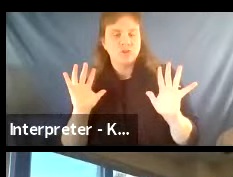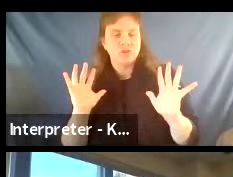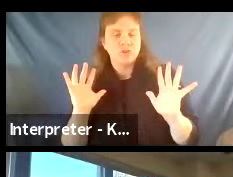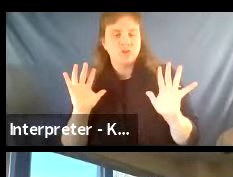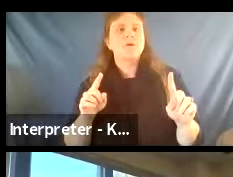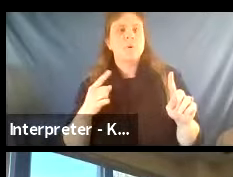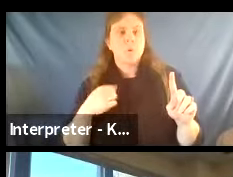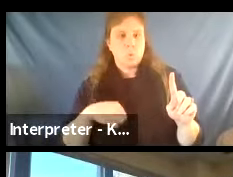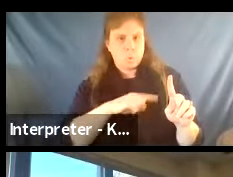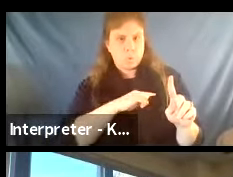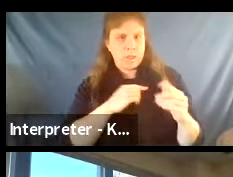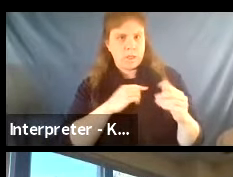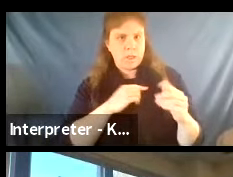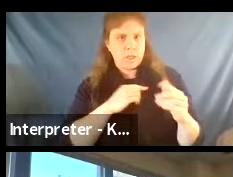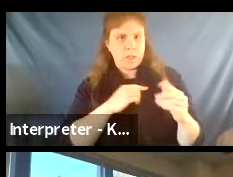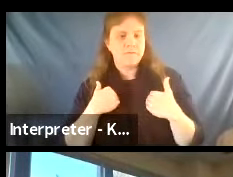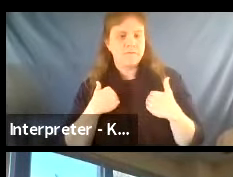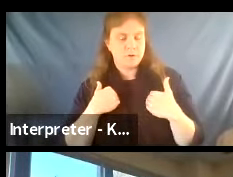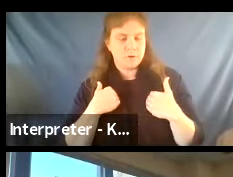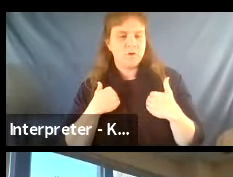yes. So we're at